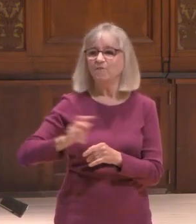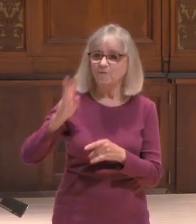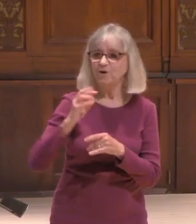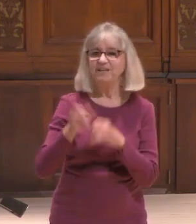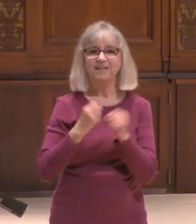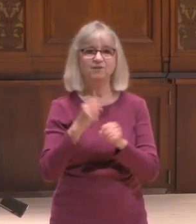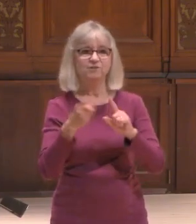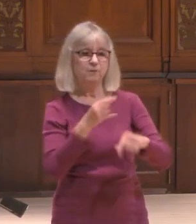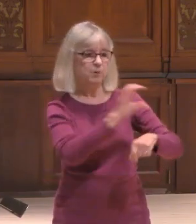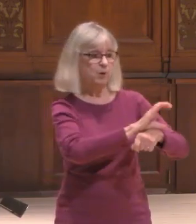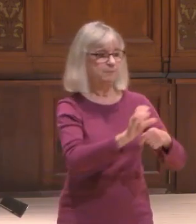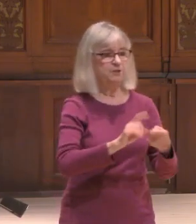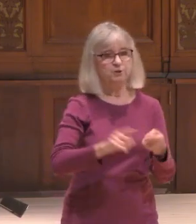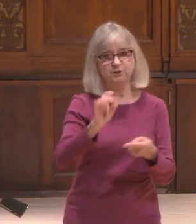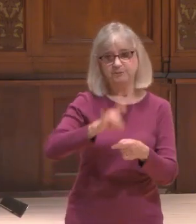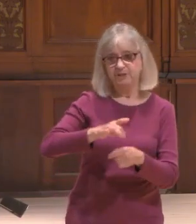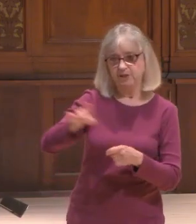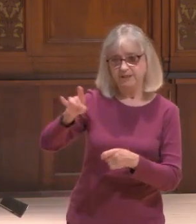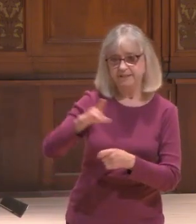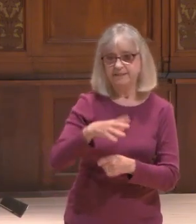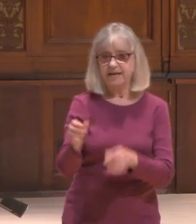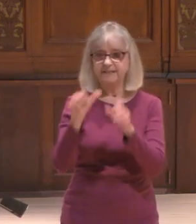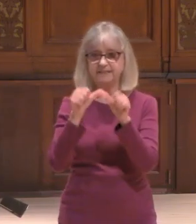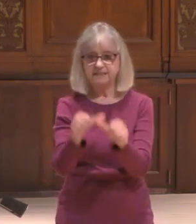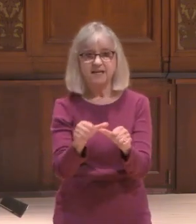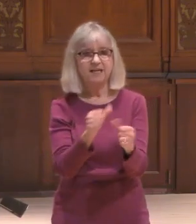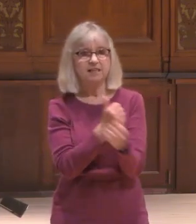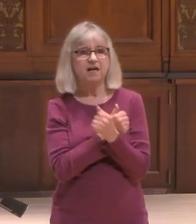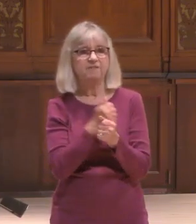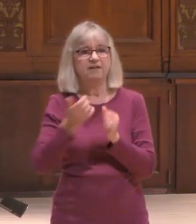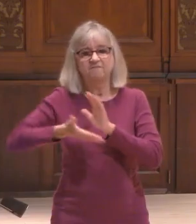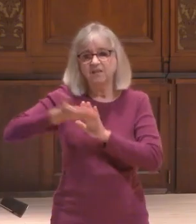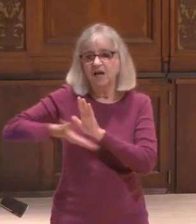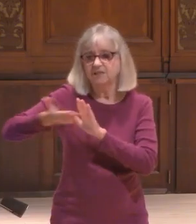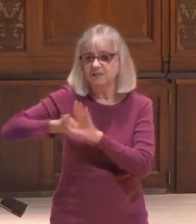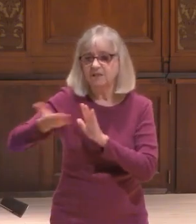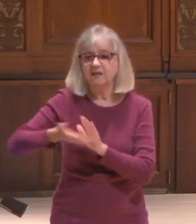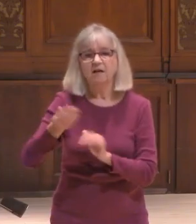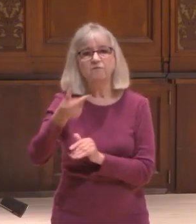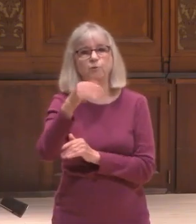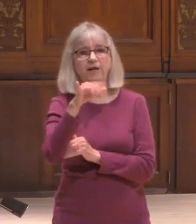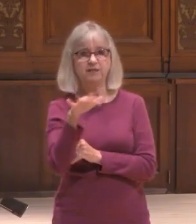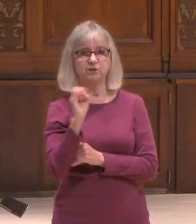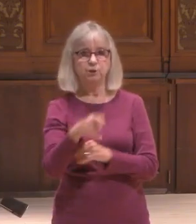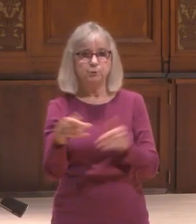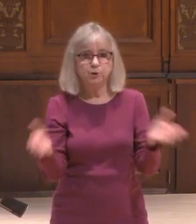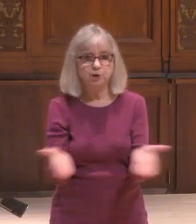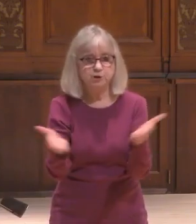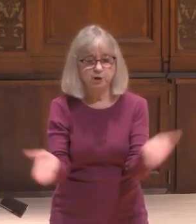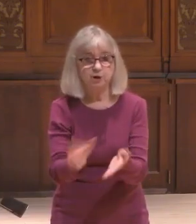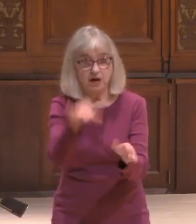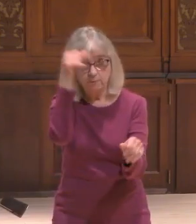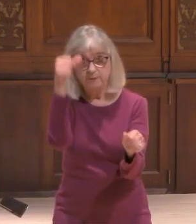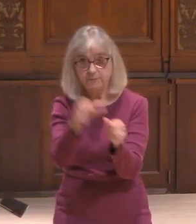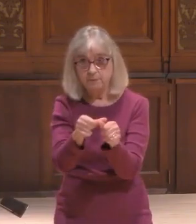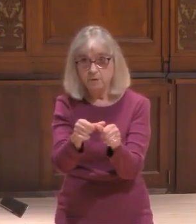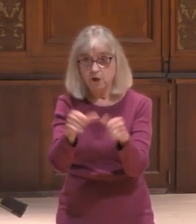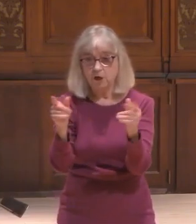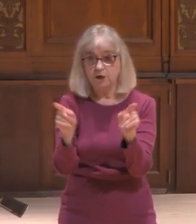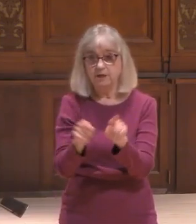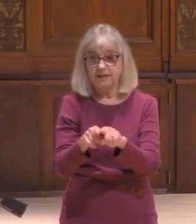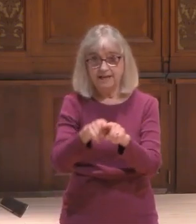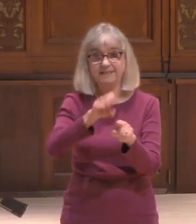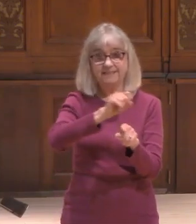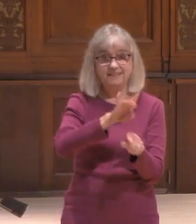through Christ Spiritus, and the steady loving velocity of grace you continue to nurture, I remember, like Sib Pettix,